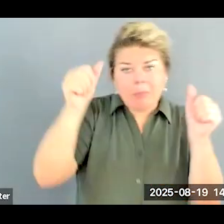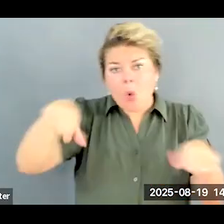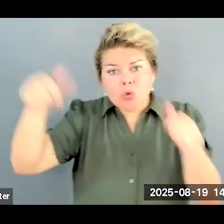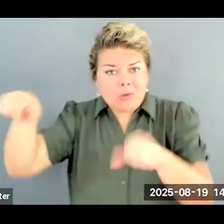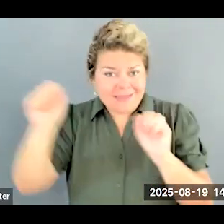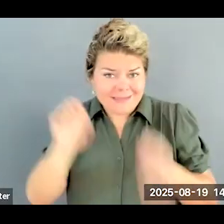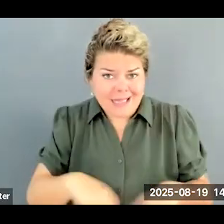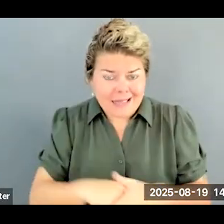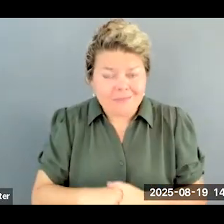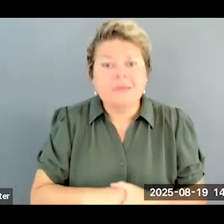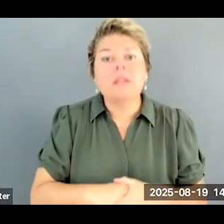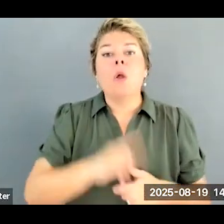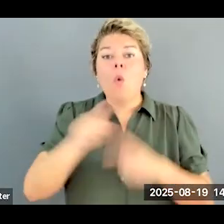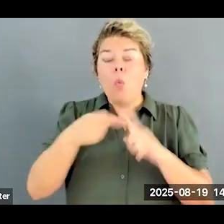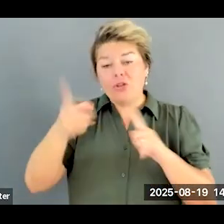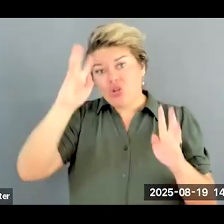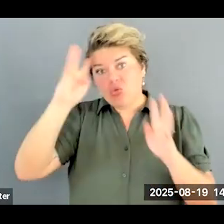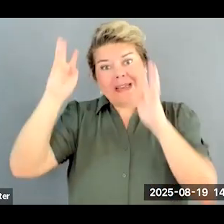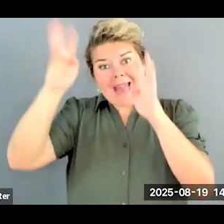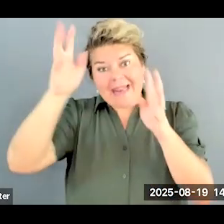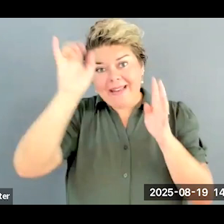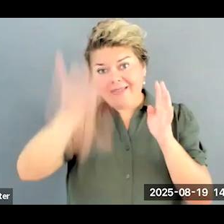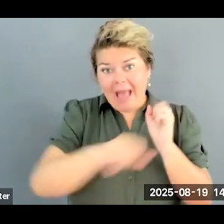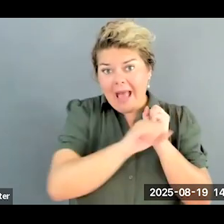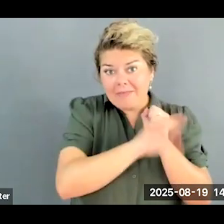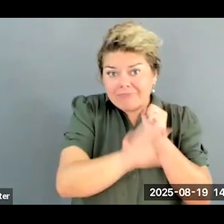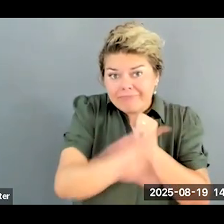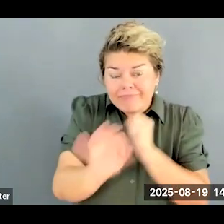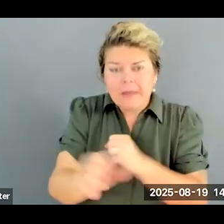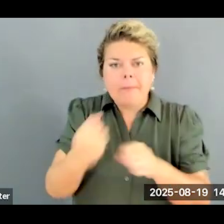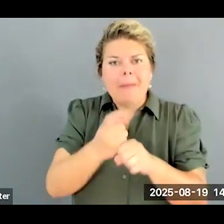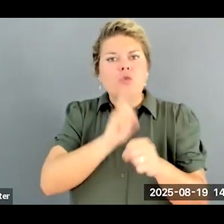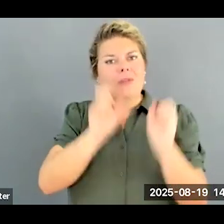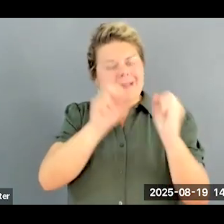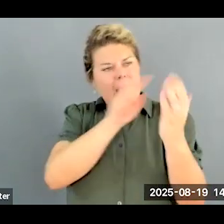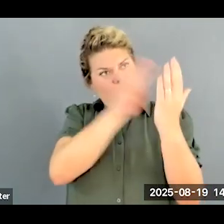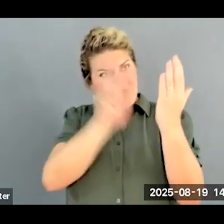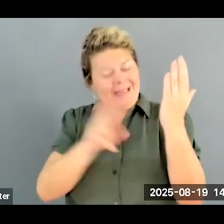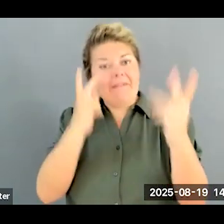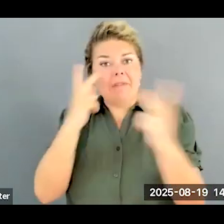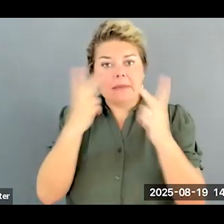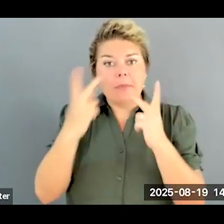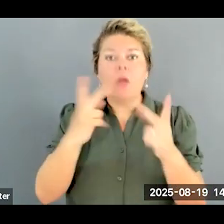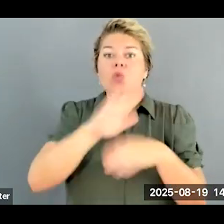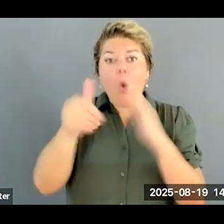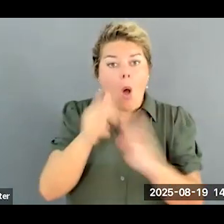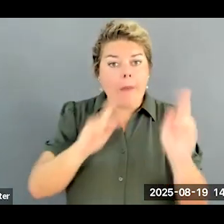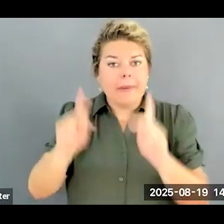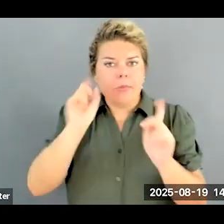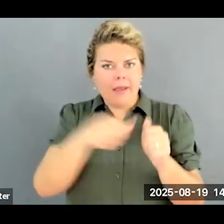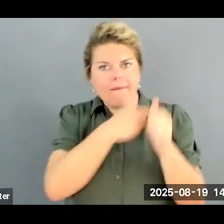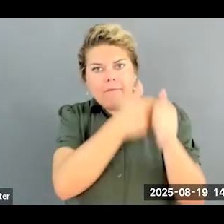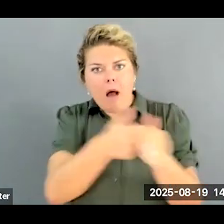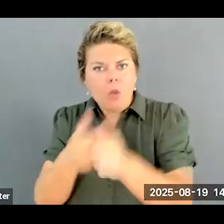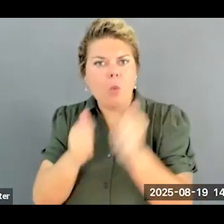we're creating marketing materials, we want to pay attention to the readability and visibility so that all participants can follow along with